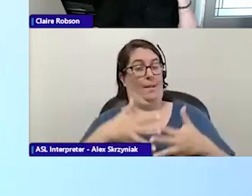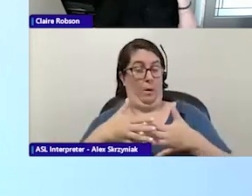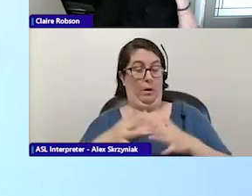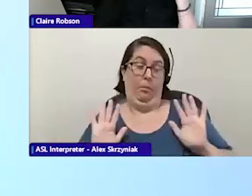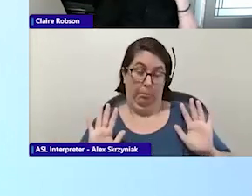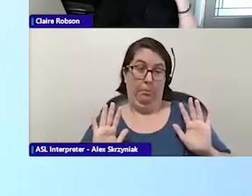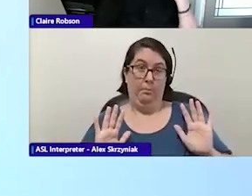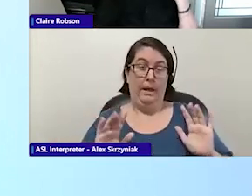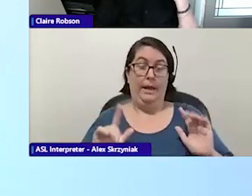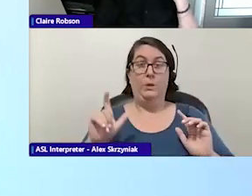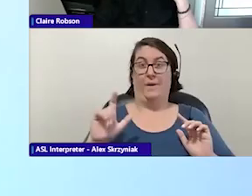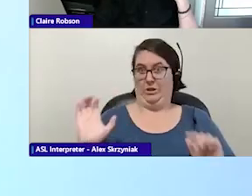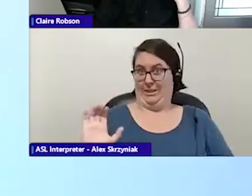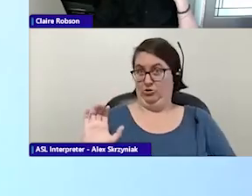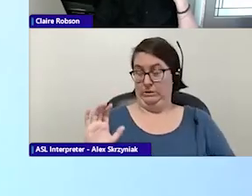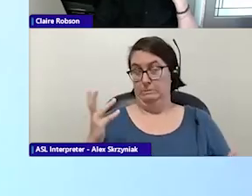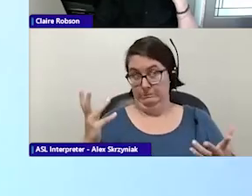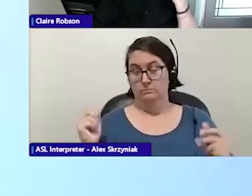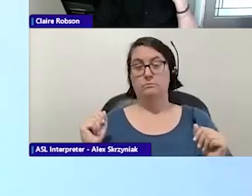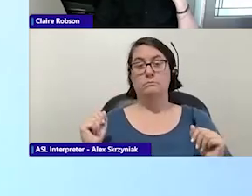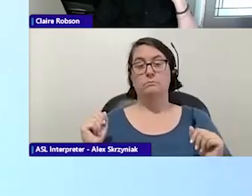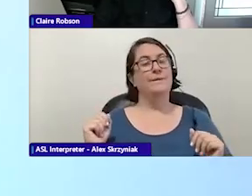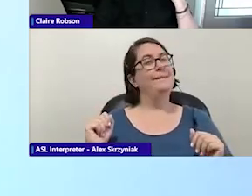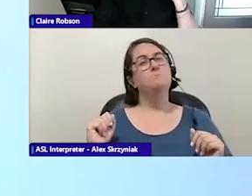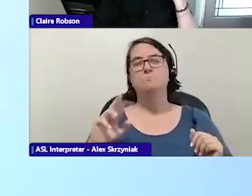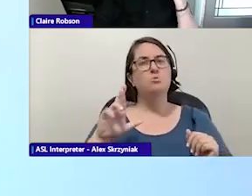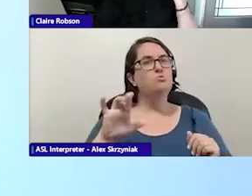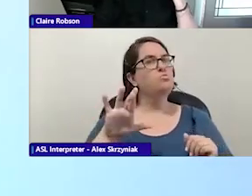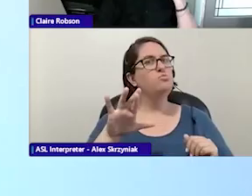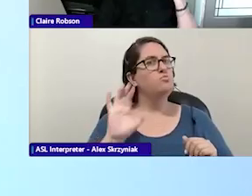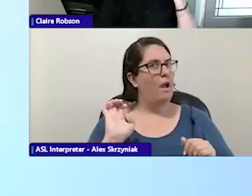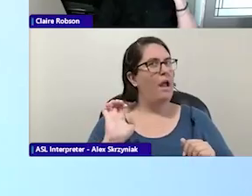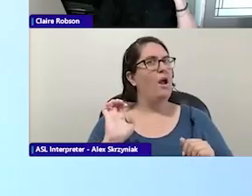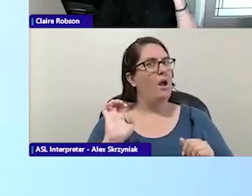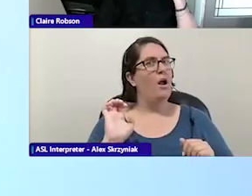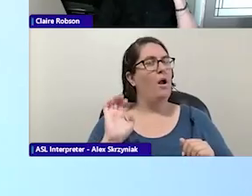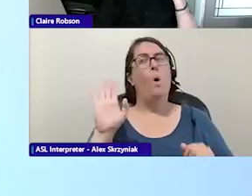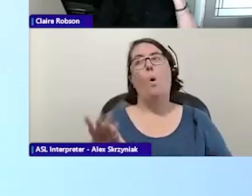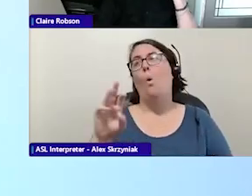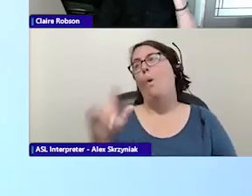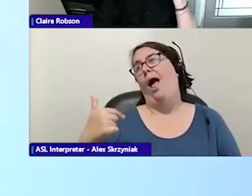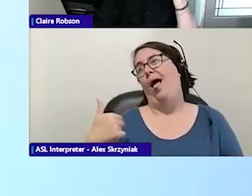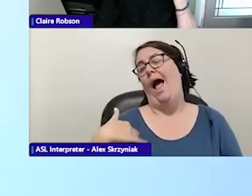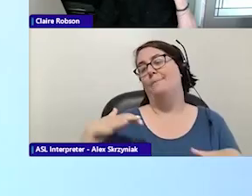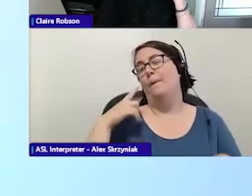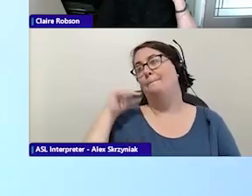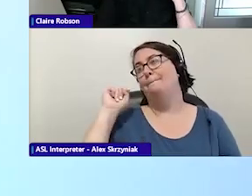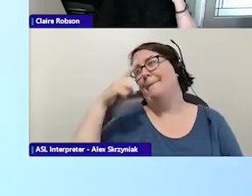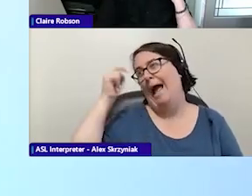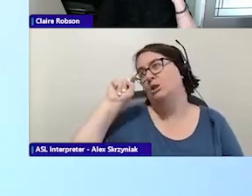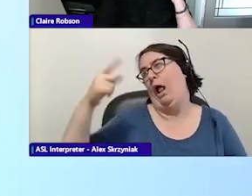the 21st century, it's unlikely that someone will say, well, I'm doing this because you're a lesbian